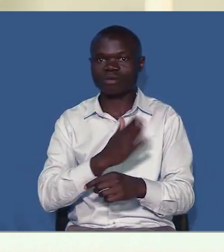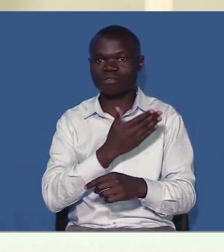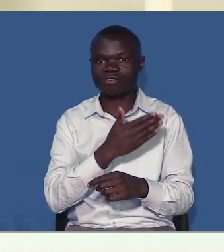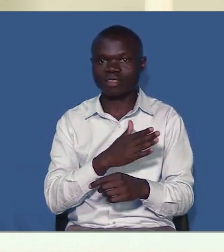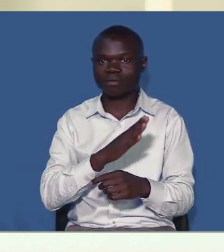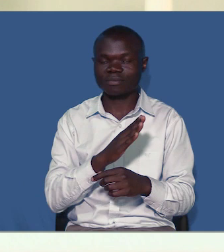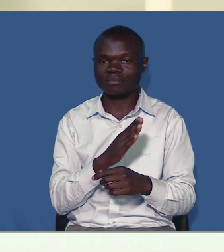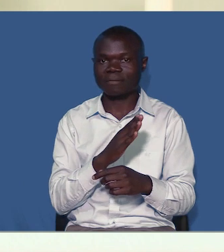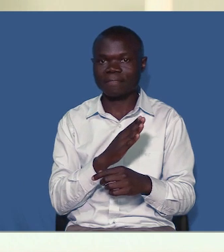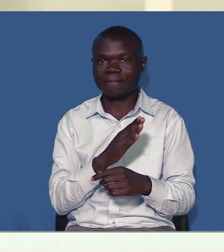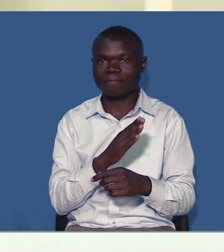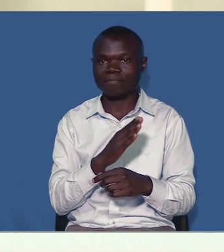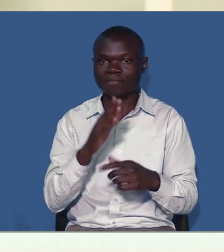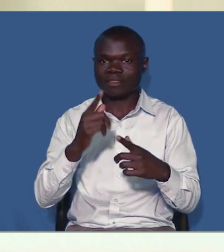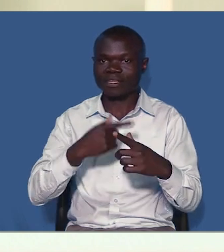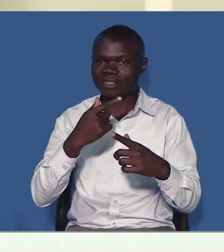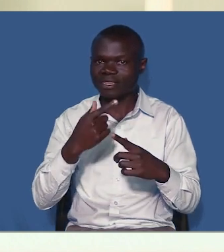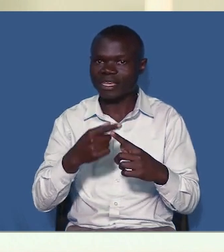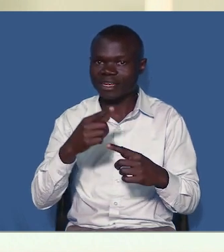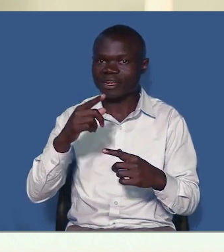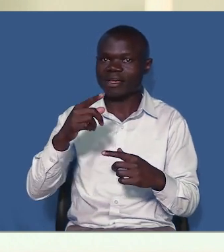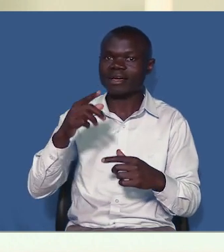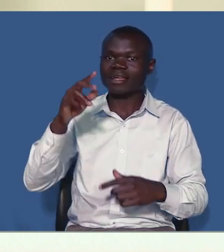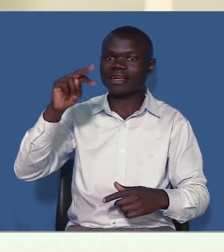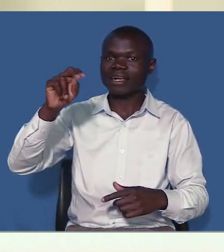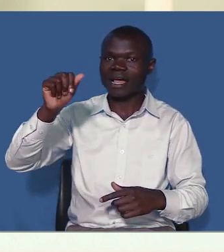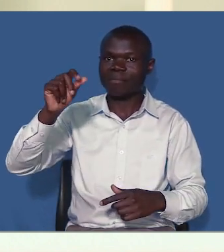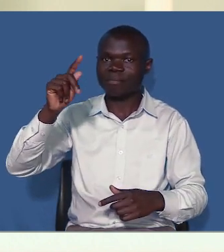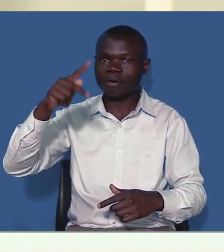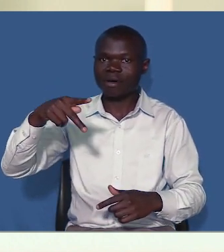Knapp wrote the words shown